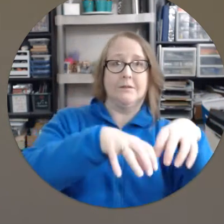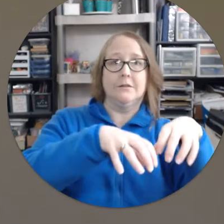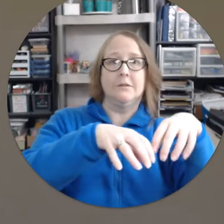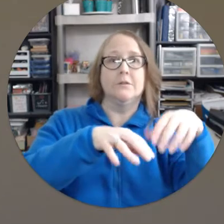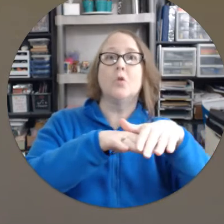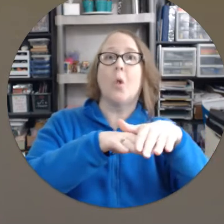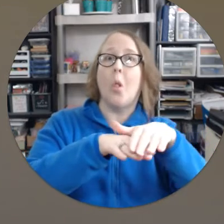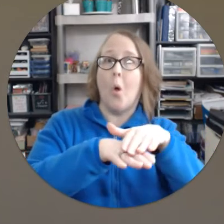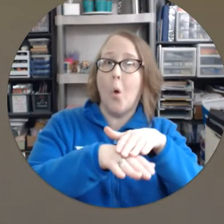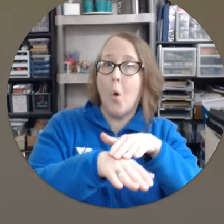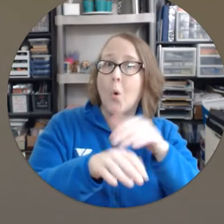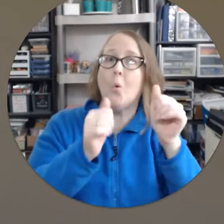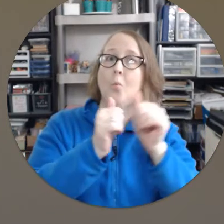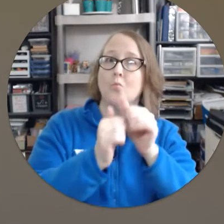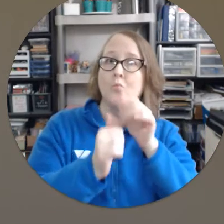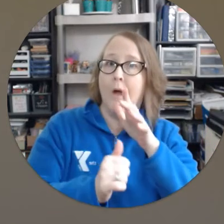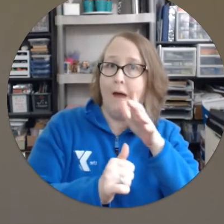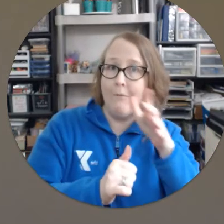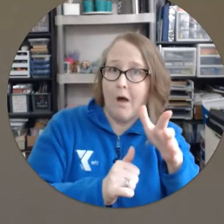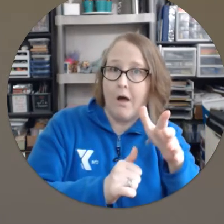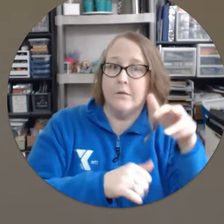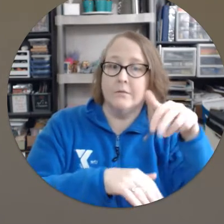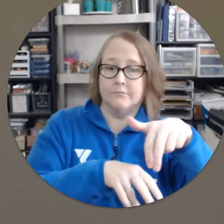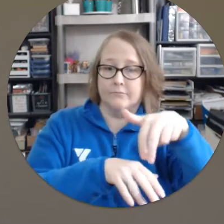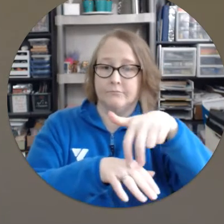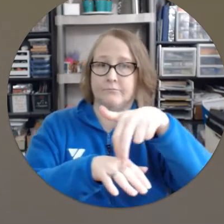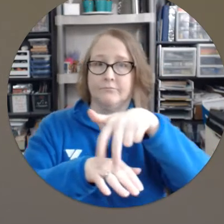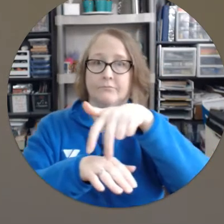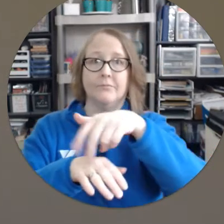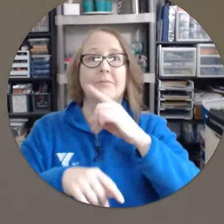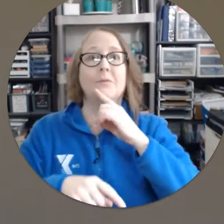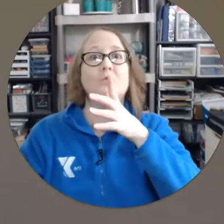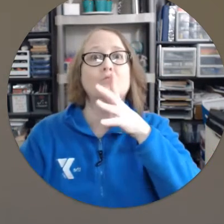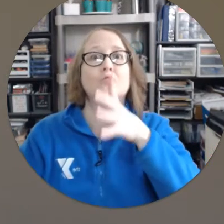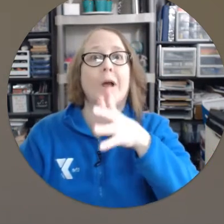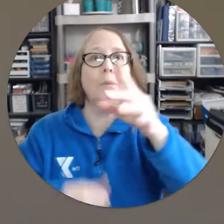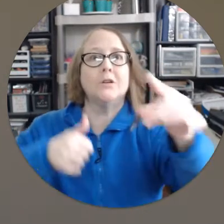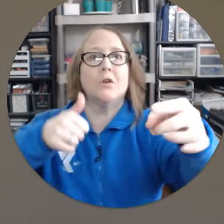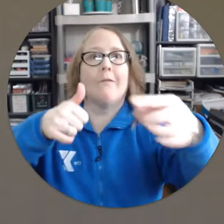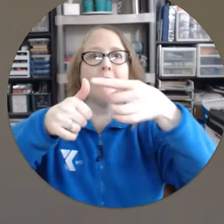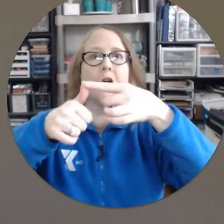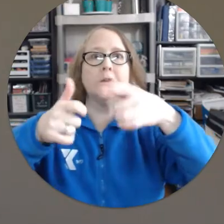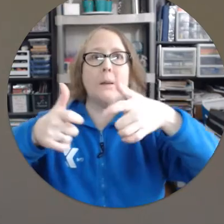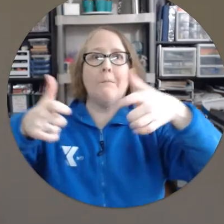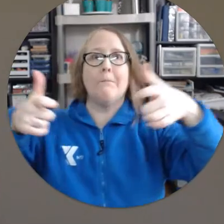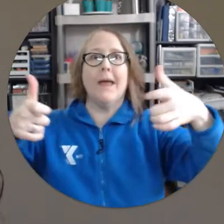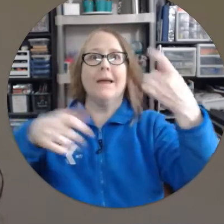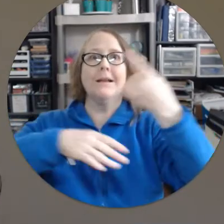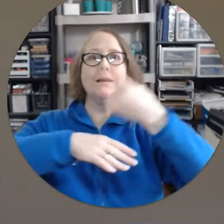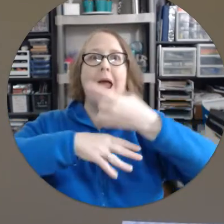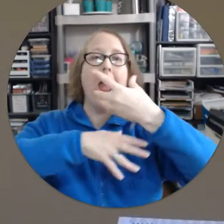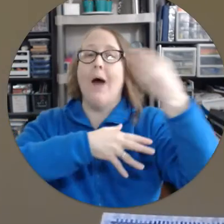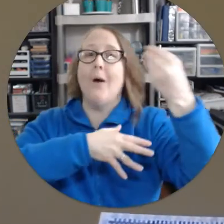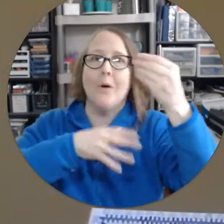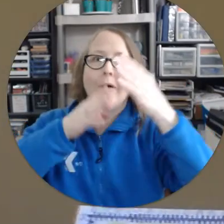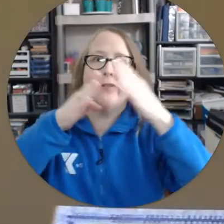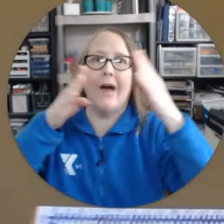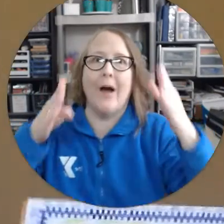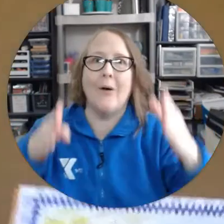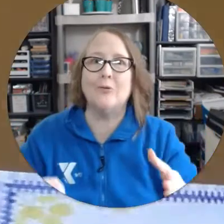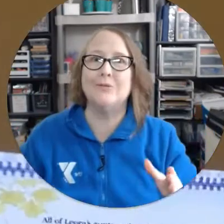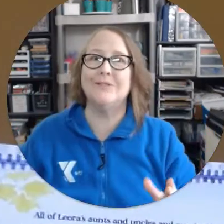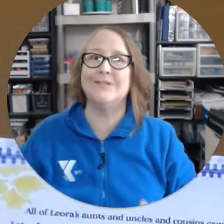slowly with Grandma. It was Grandma's first big day out.